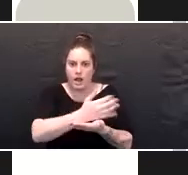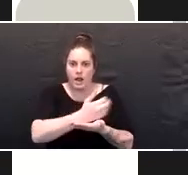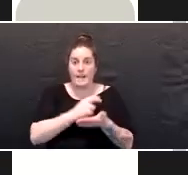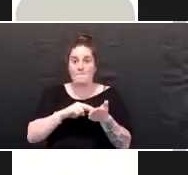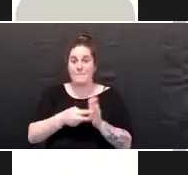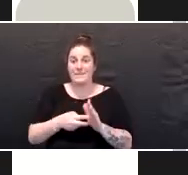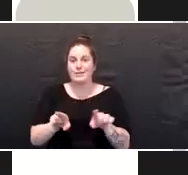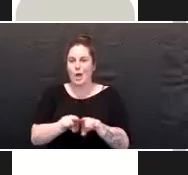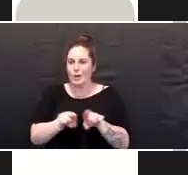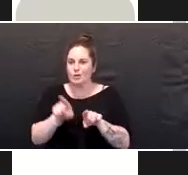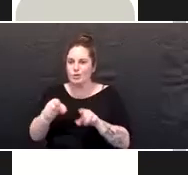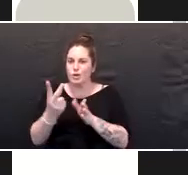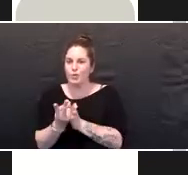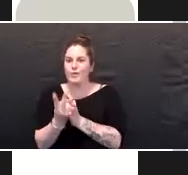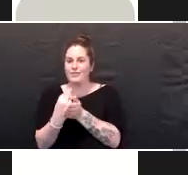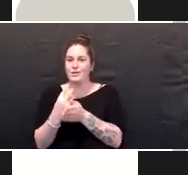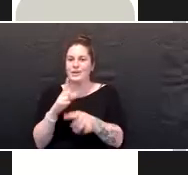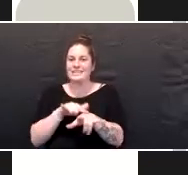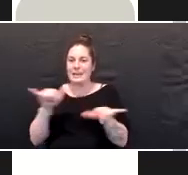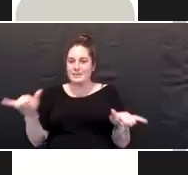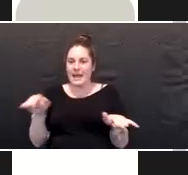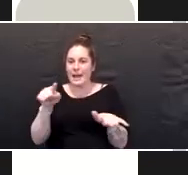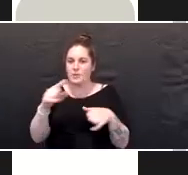the content. Okay.